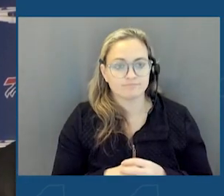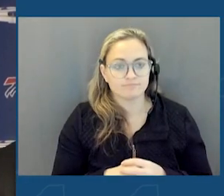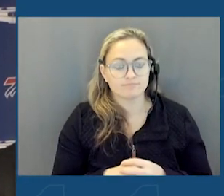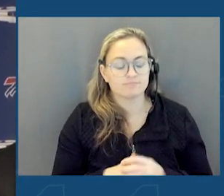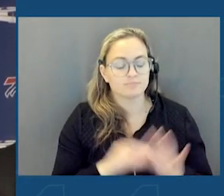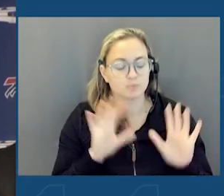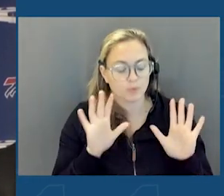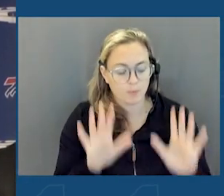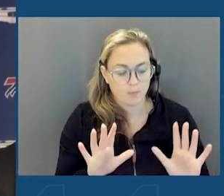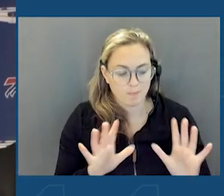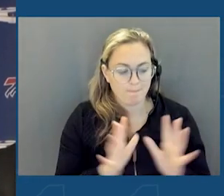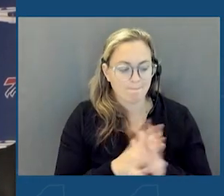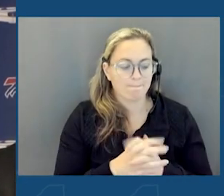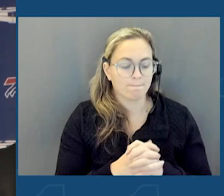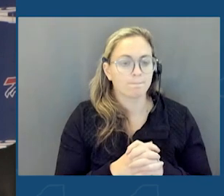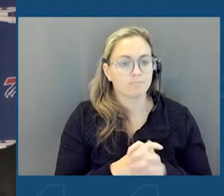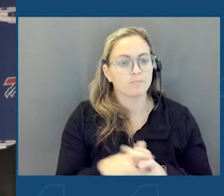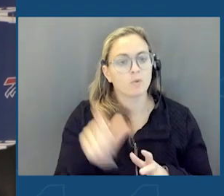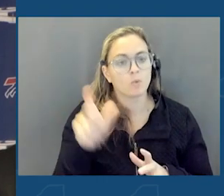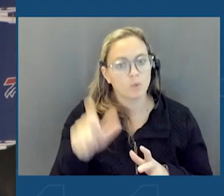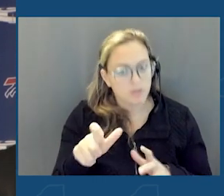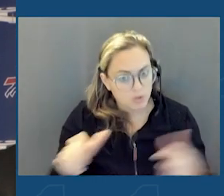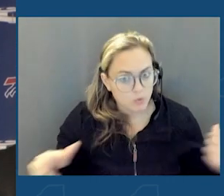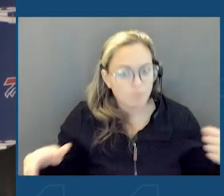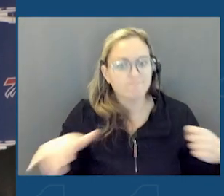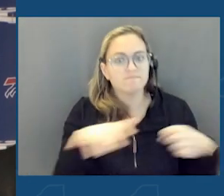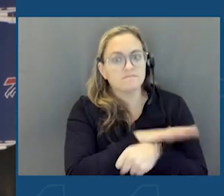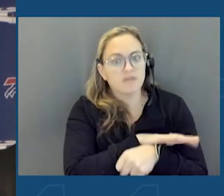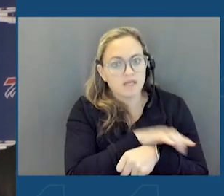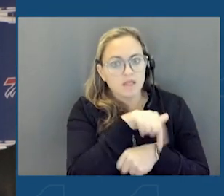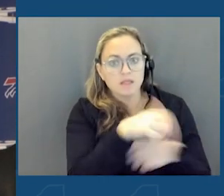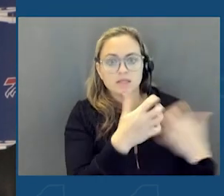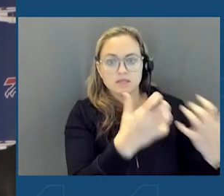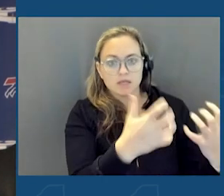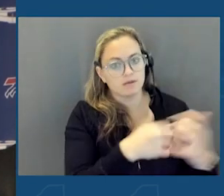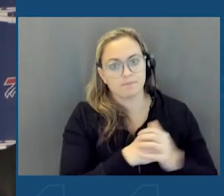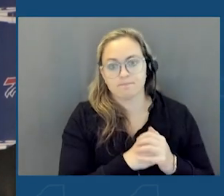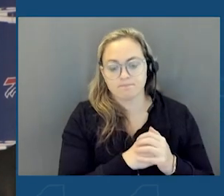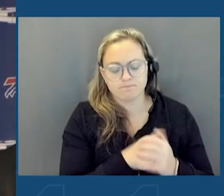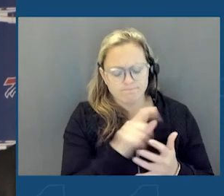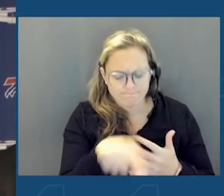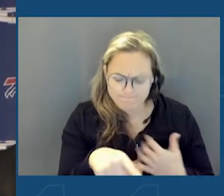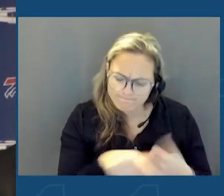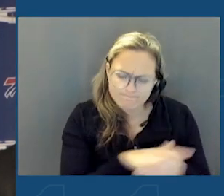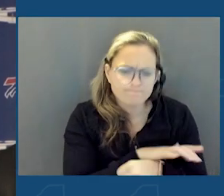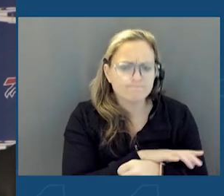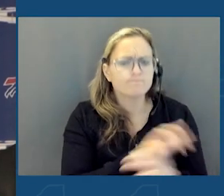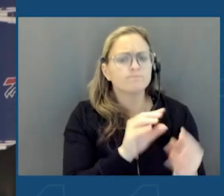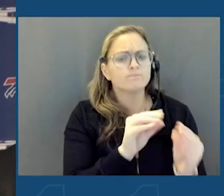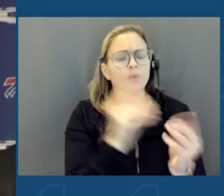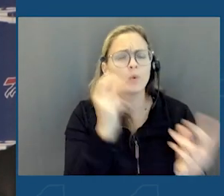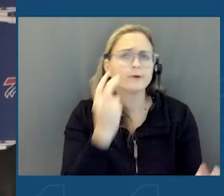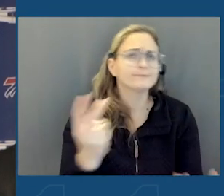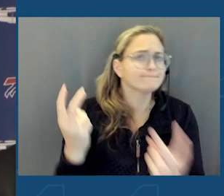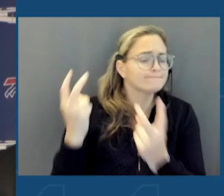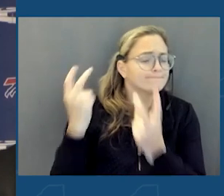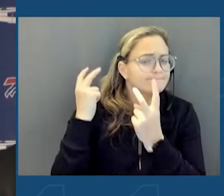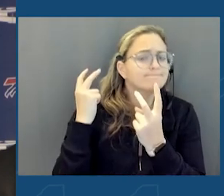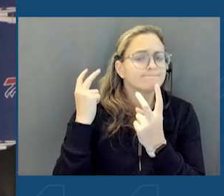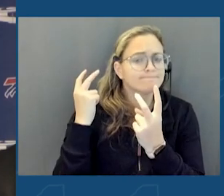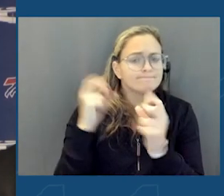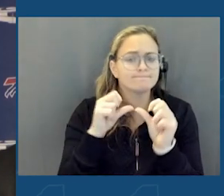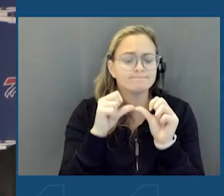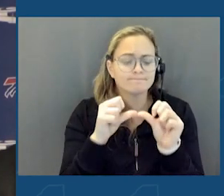So we need to fill this stadium with more memories and continue